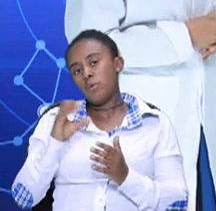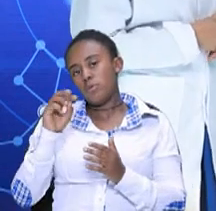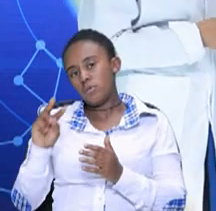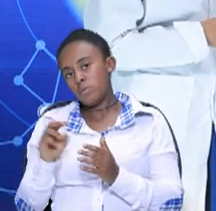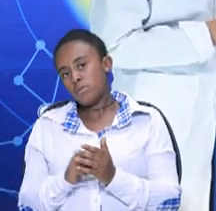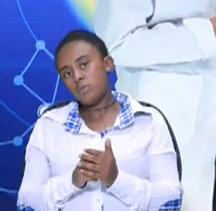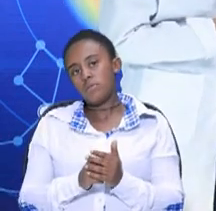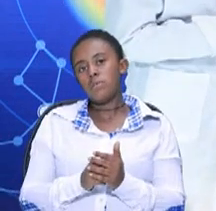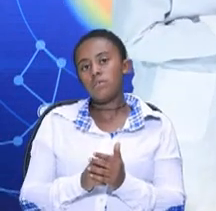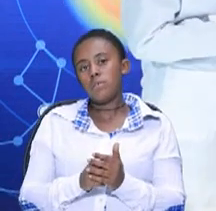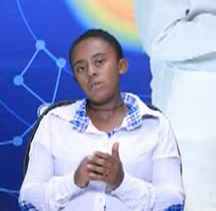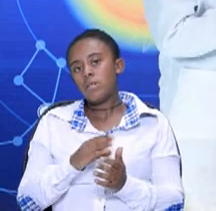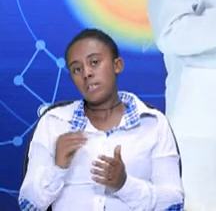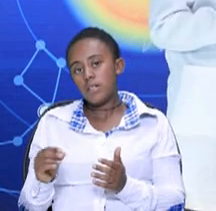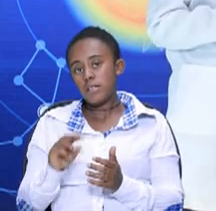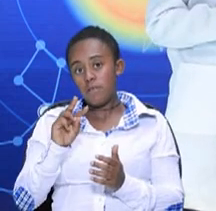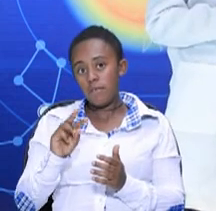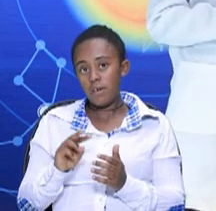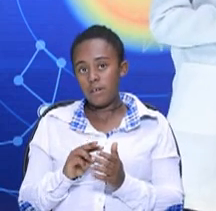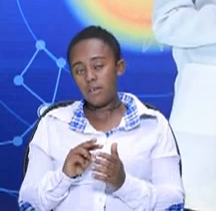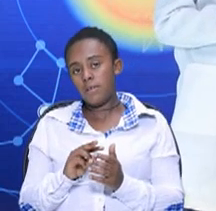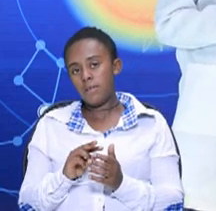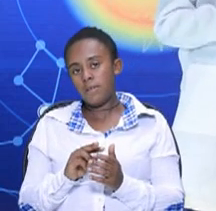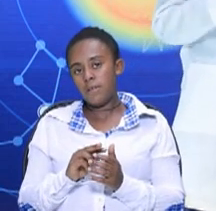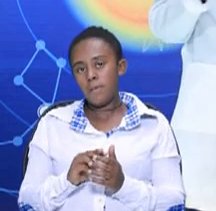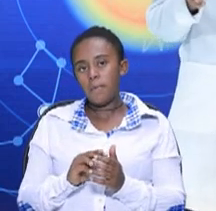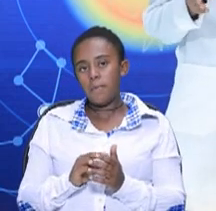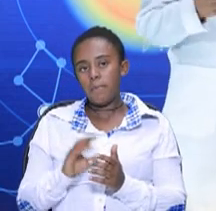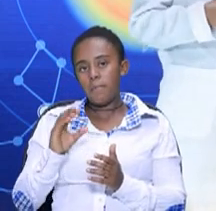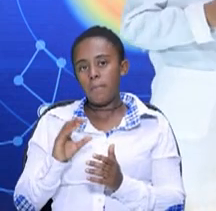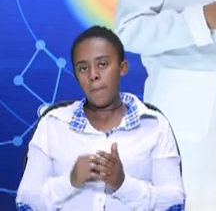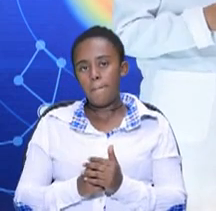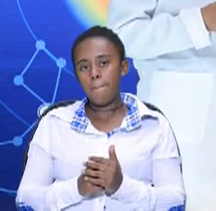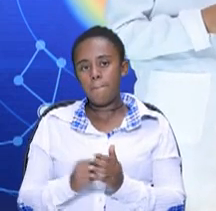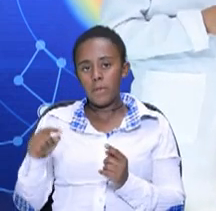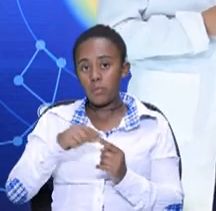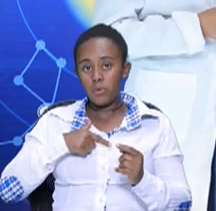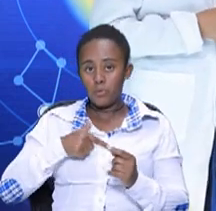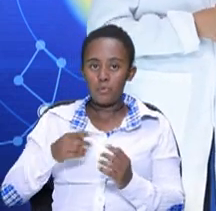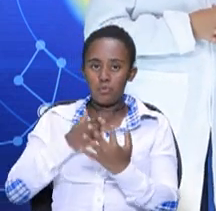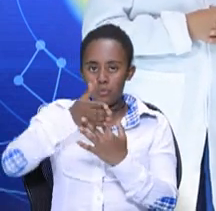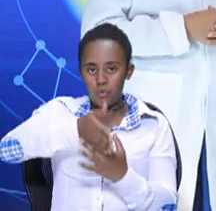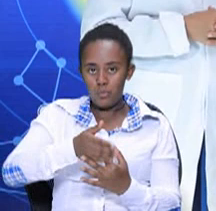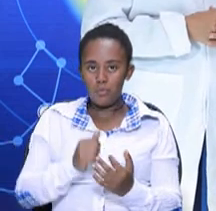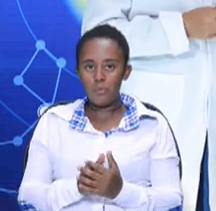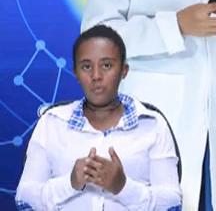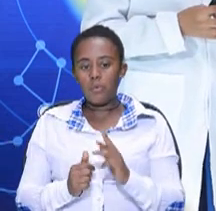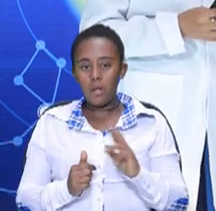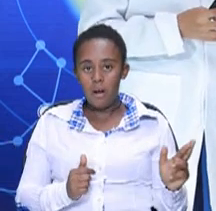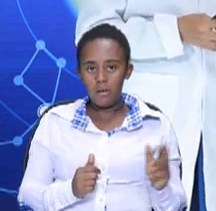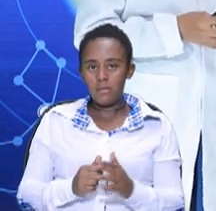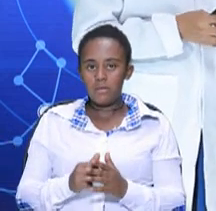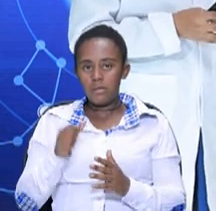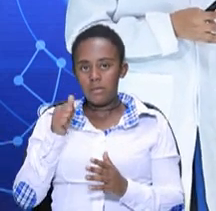blood actually, and this vena cava returns the deoxygenated blood to the heart through right auricle. The